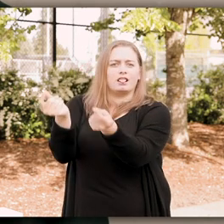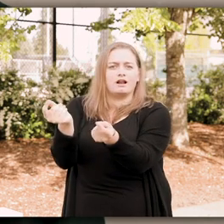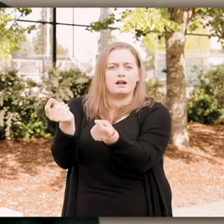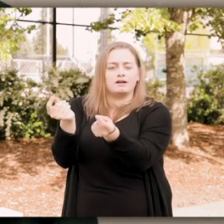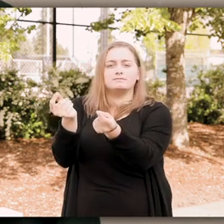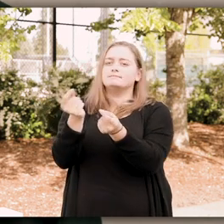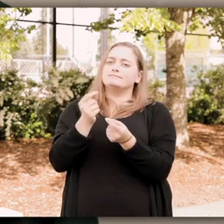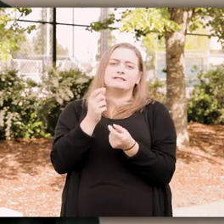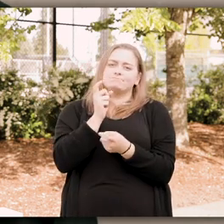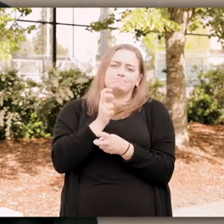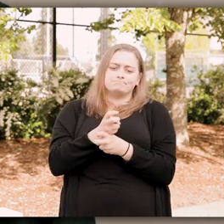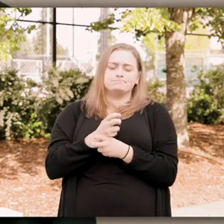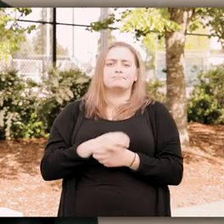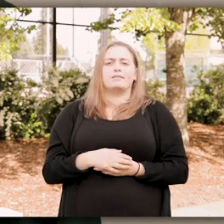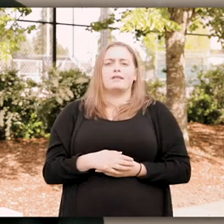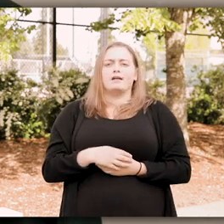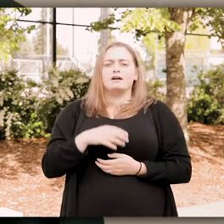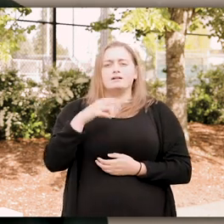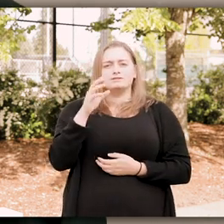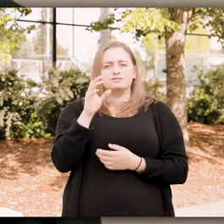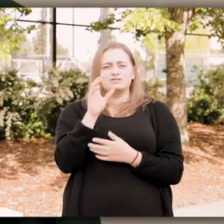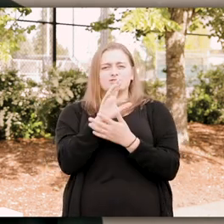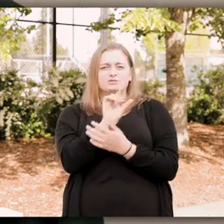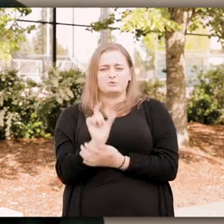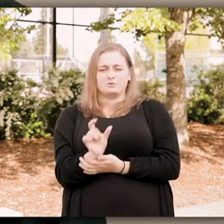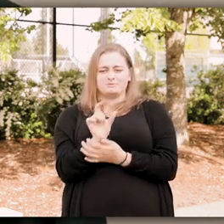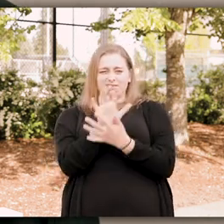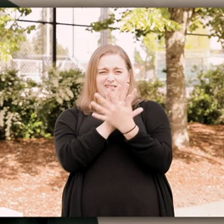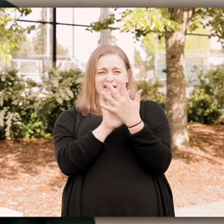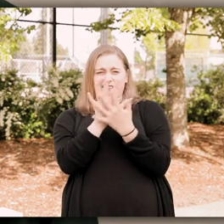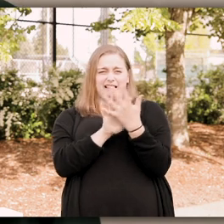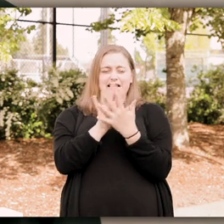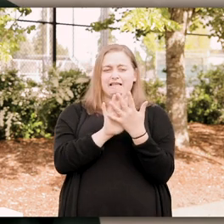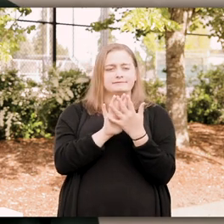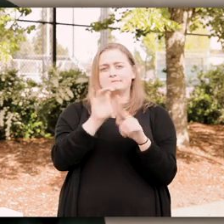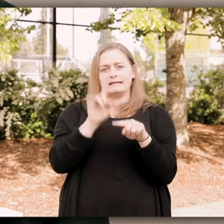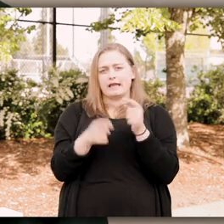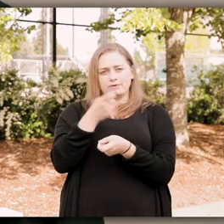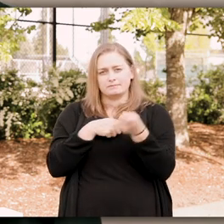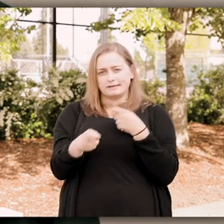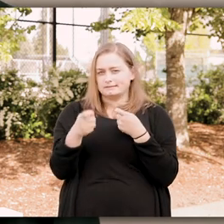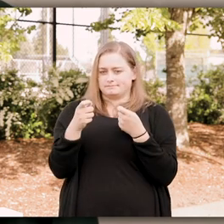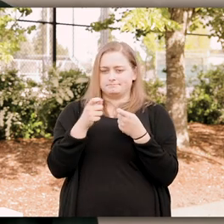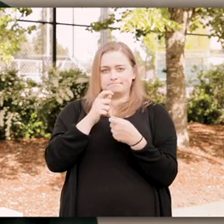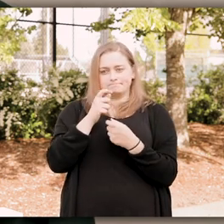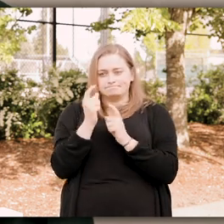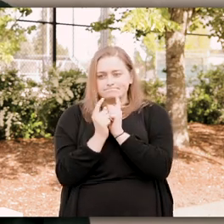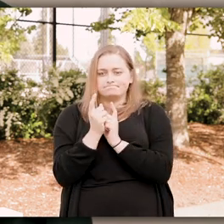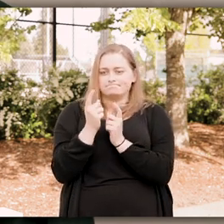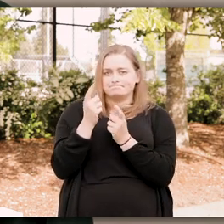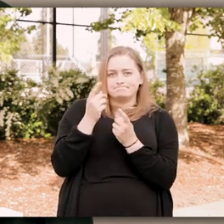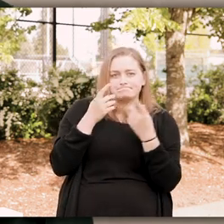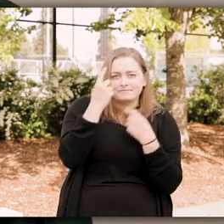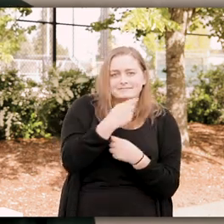Grainy Zoom calls will never replace seeing all of your faces in person, but the more that I've been my emotional, reflective, and overly sentimental self, the